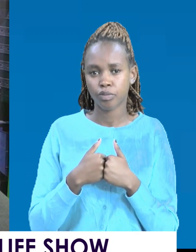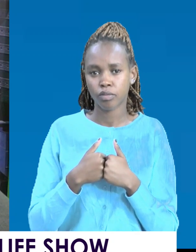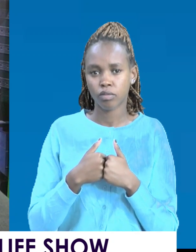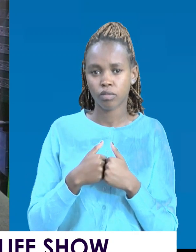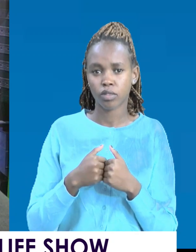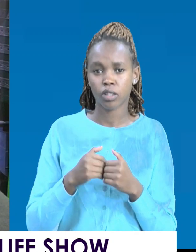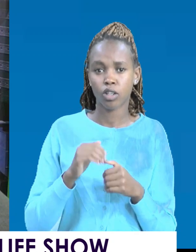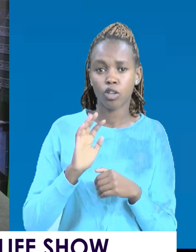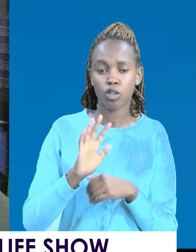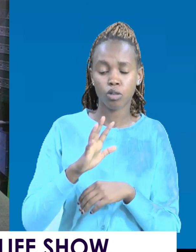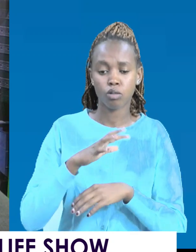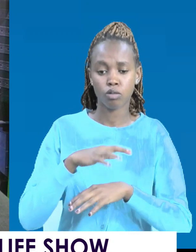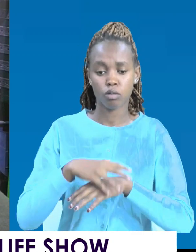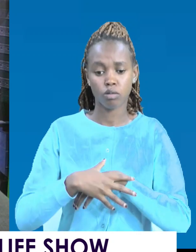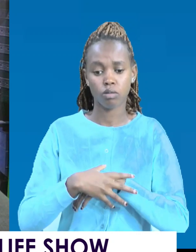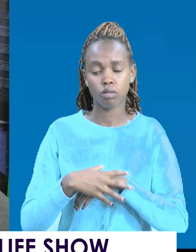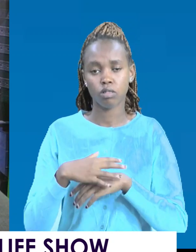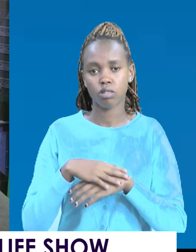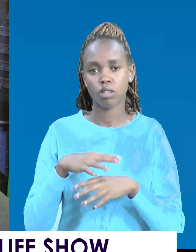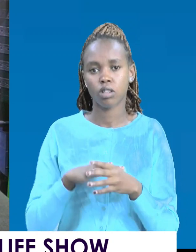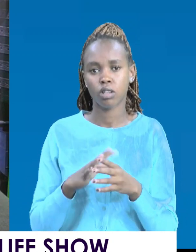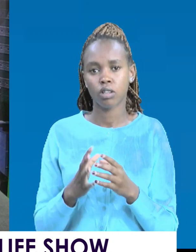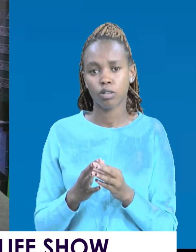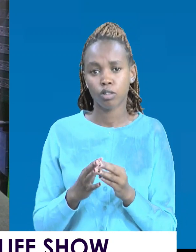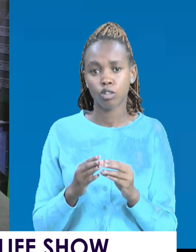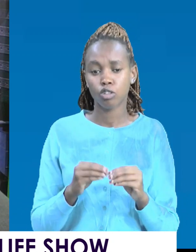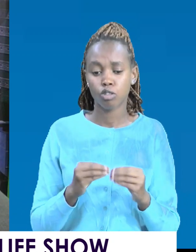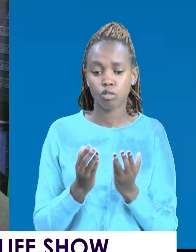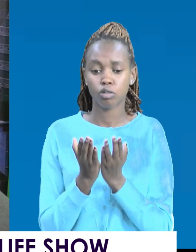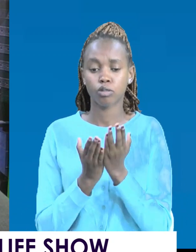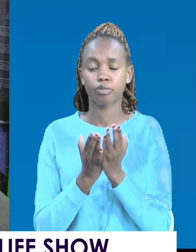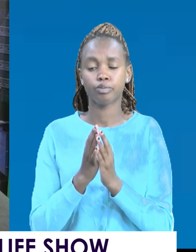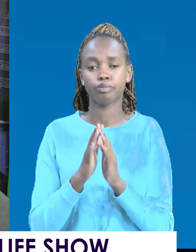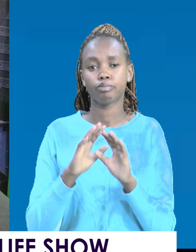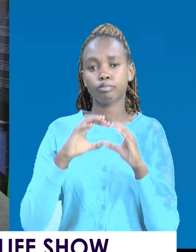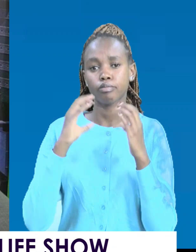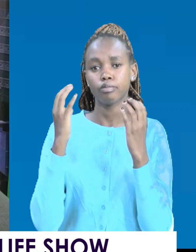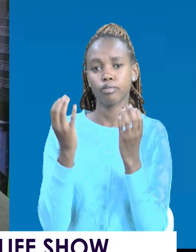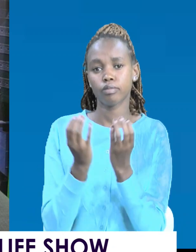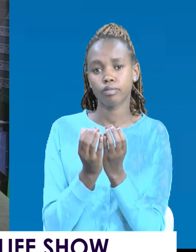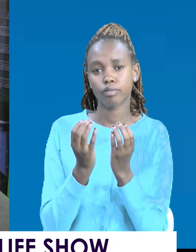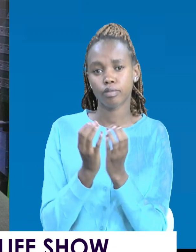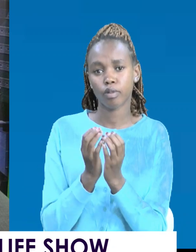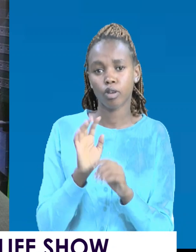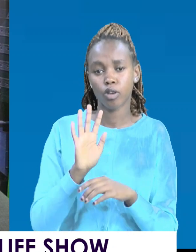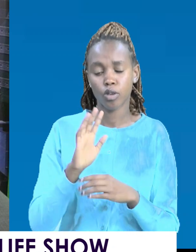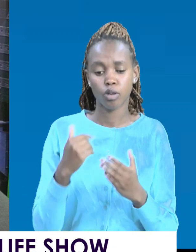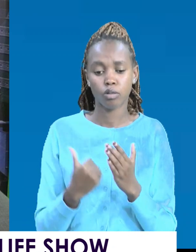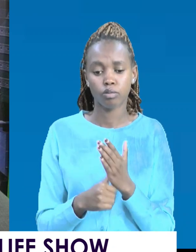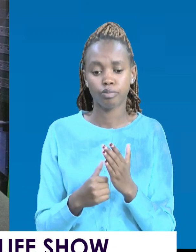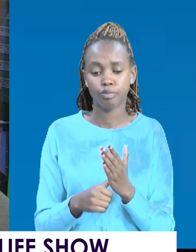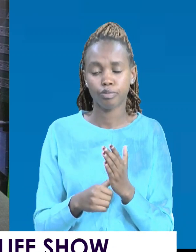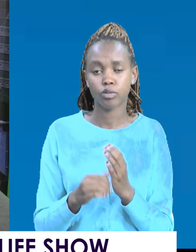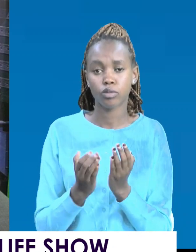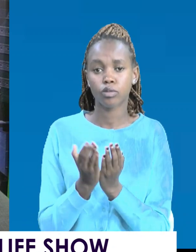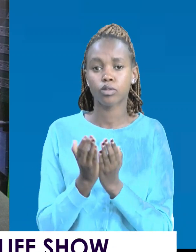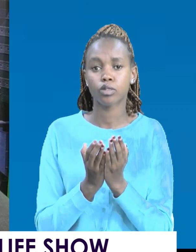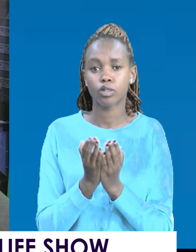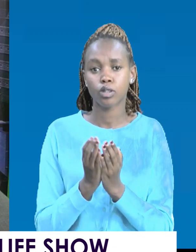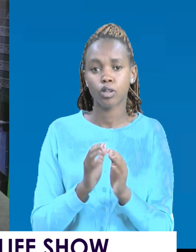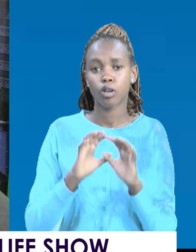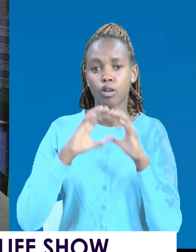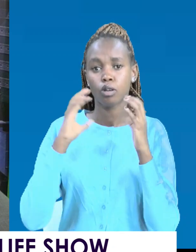with your scars that you are going to serve the world. It is with your medals. Let nobody bring you down because